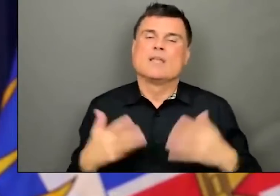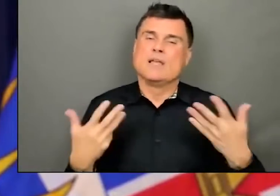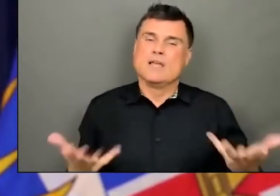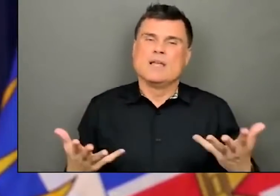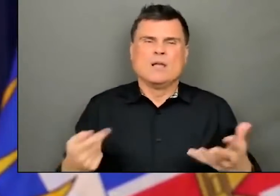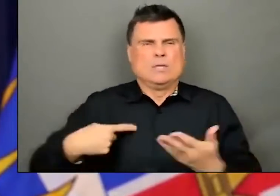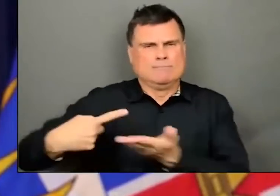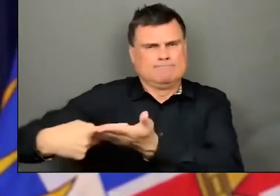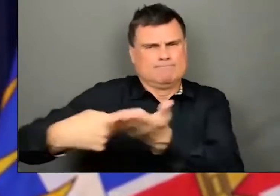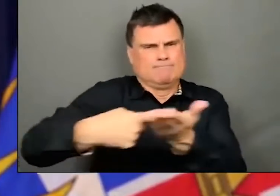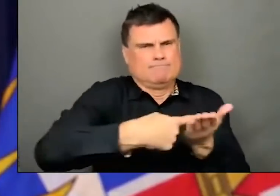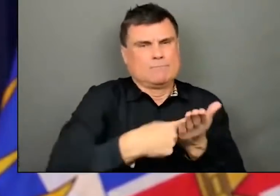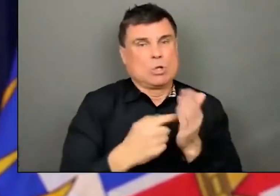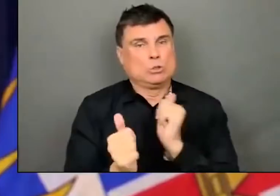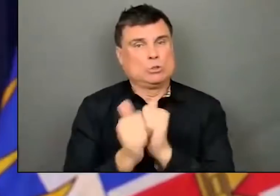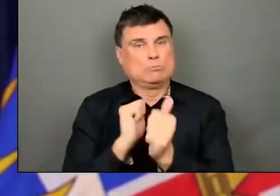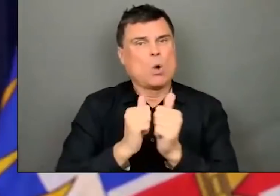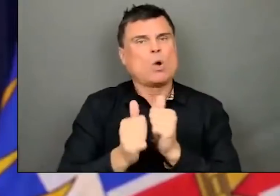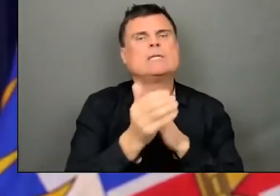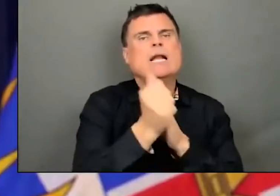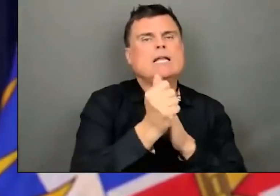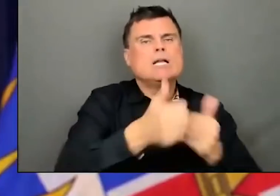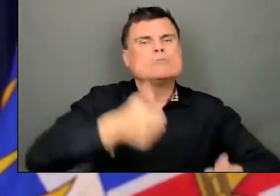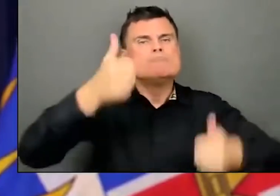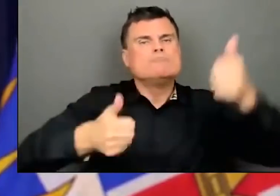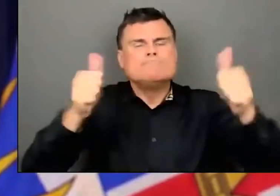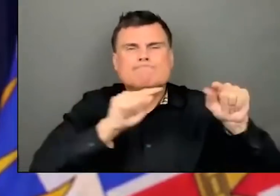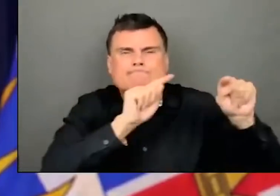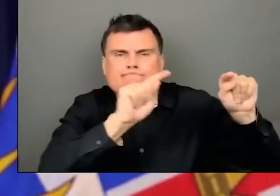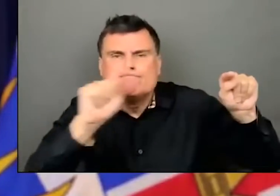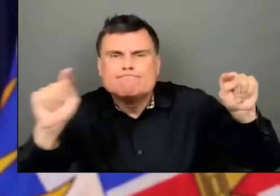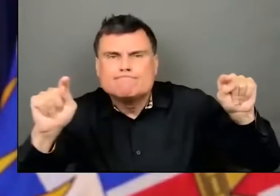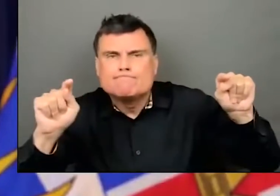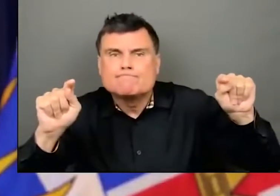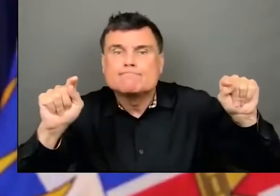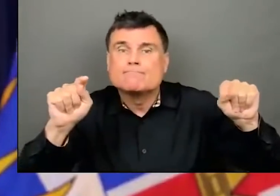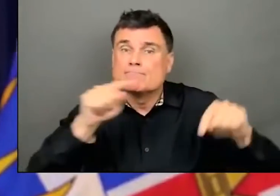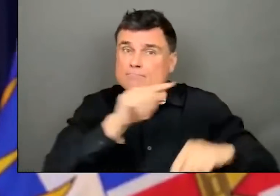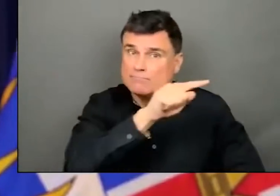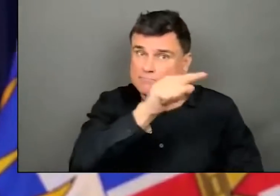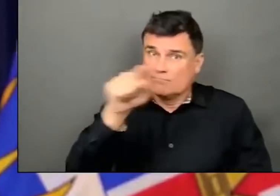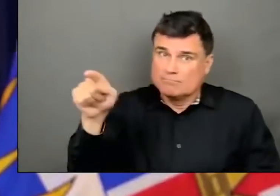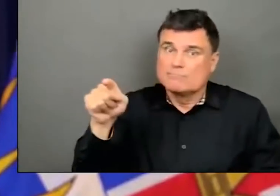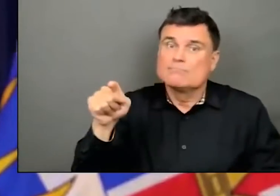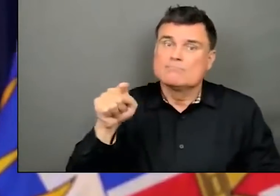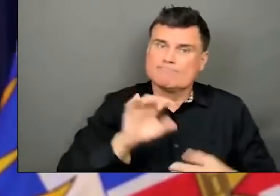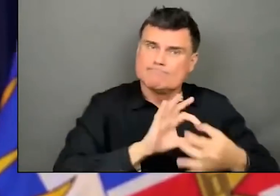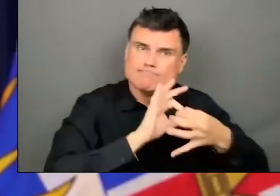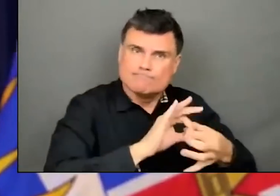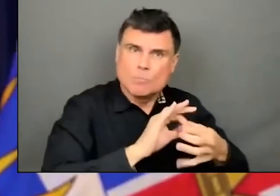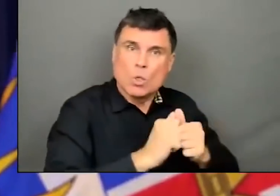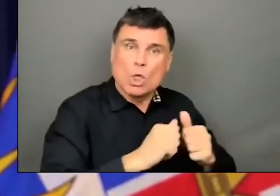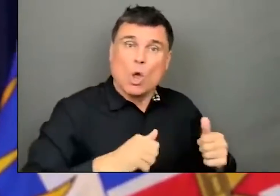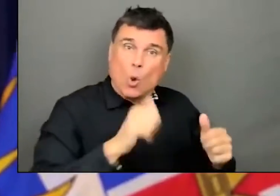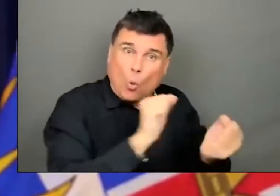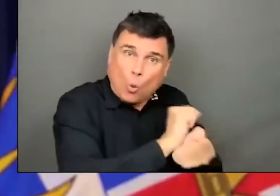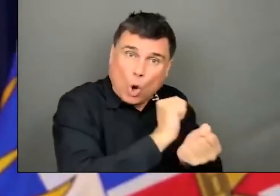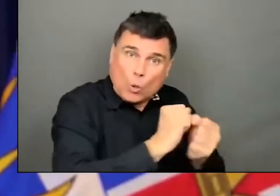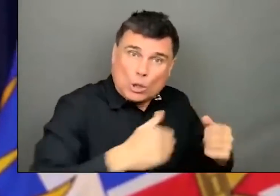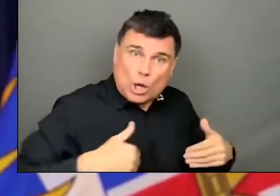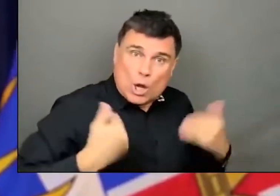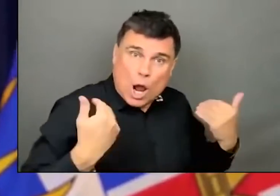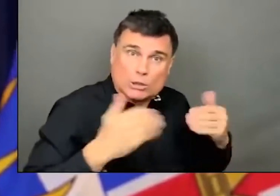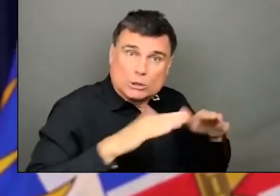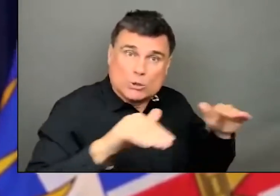put in the requirement for those people who are now working with young children, whether it's as a volunteer, a coach, leading